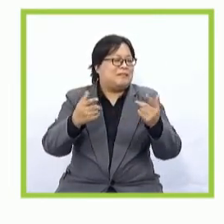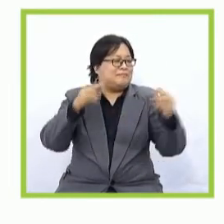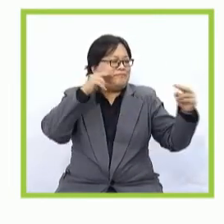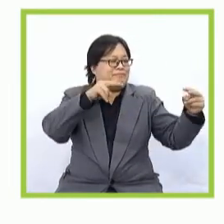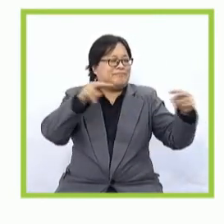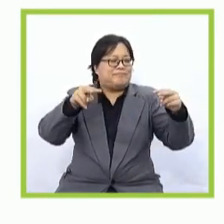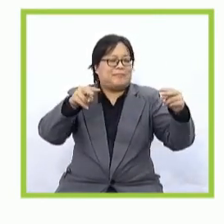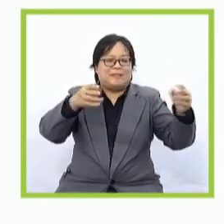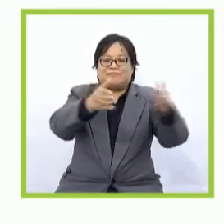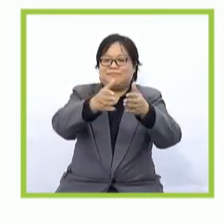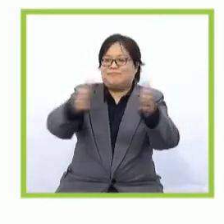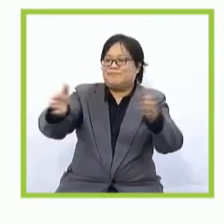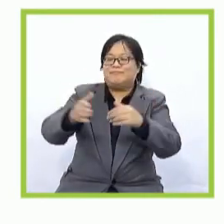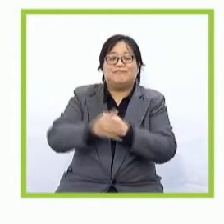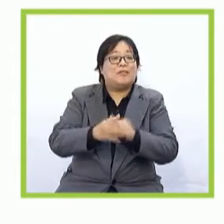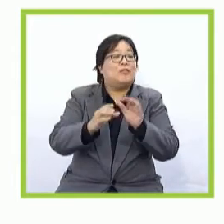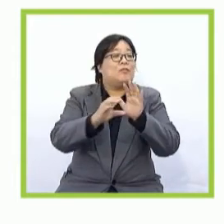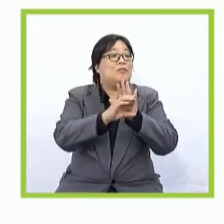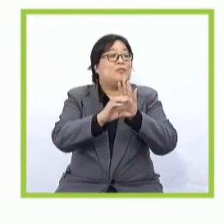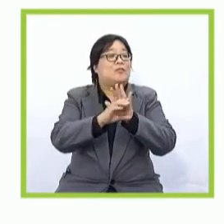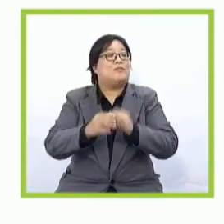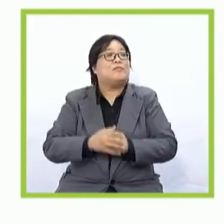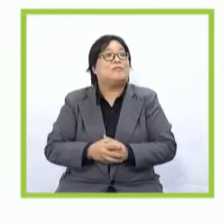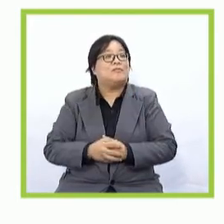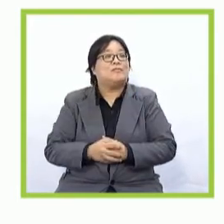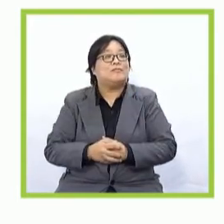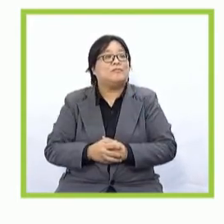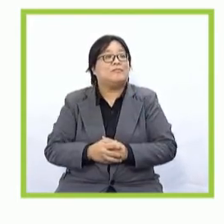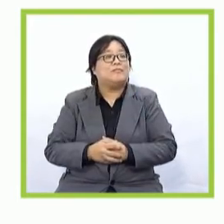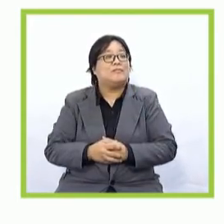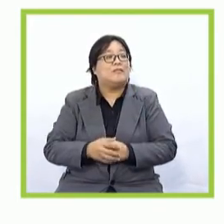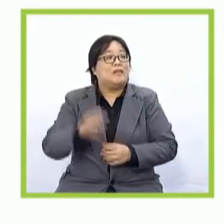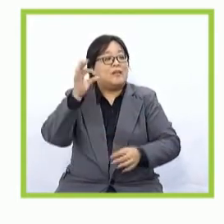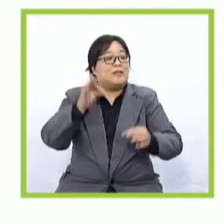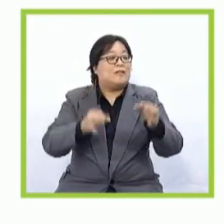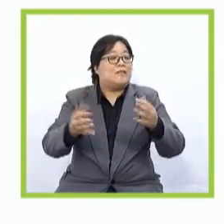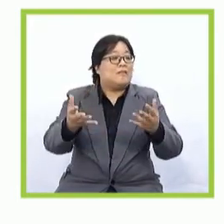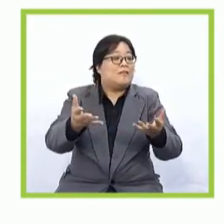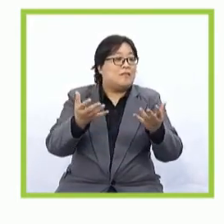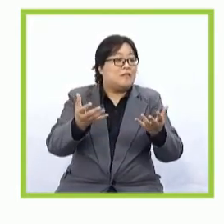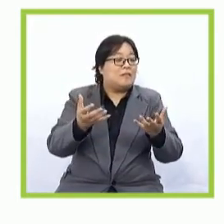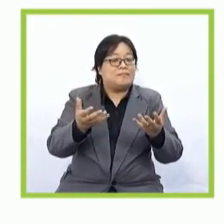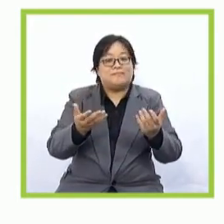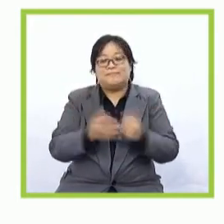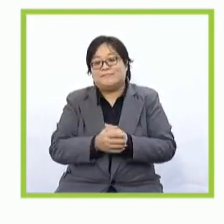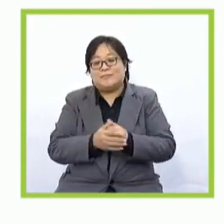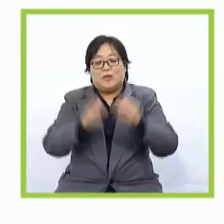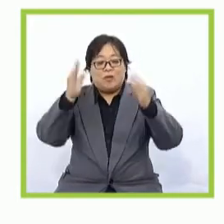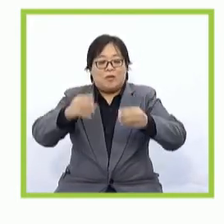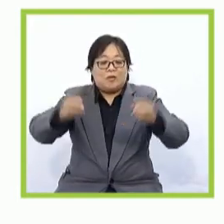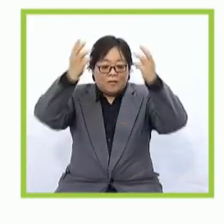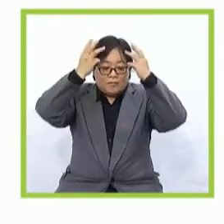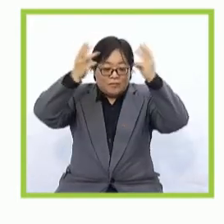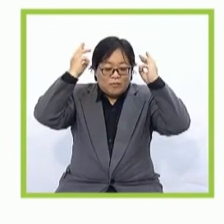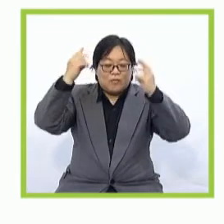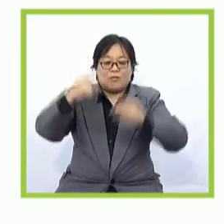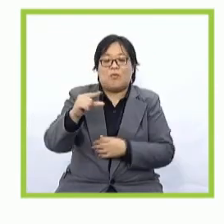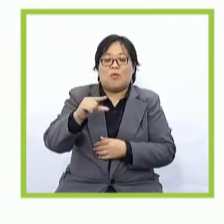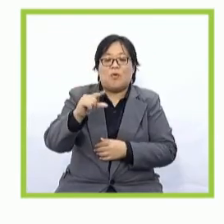dimensions. So let's say, for example, if you are an indigenous